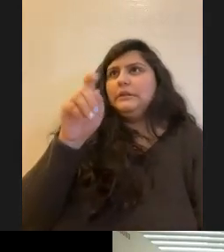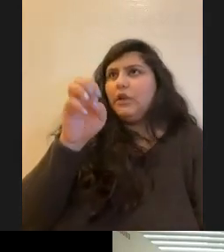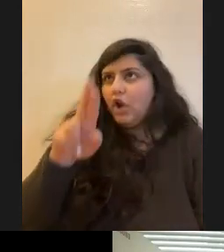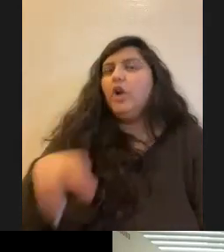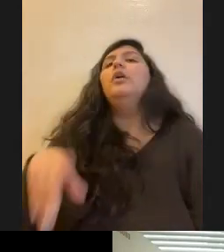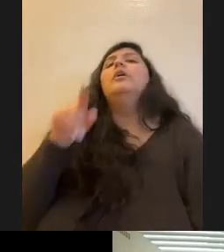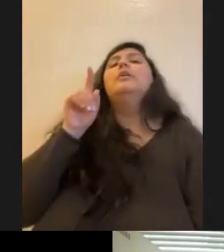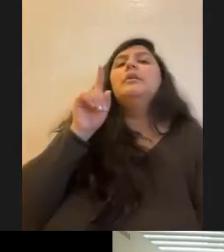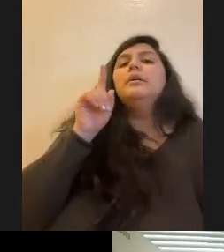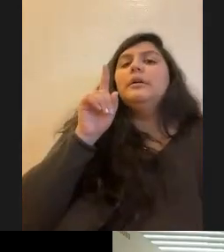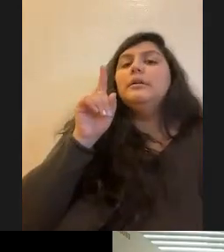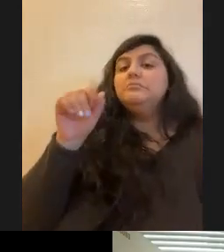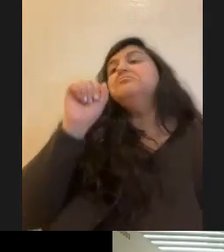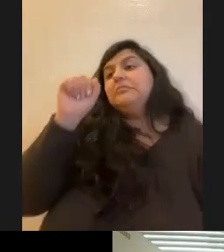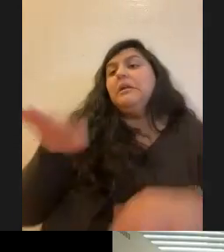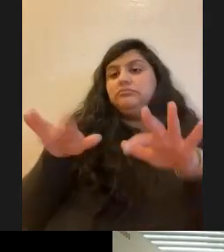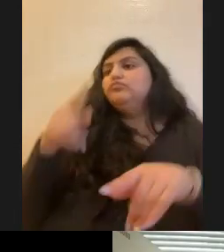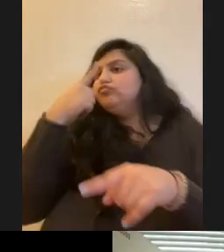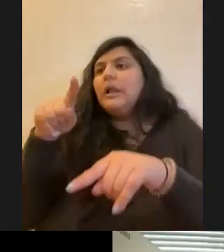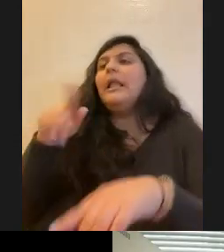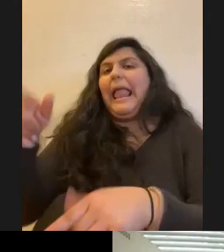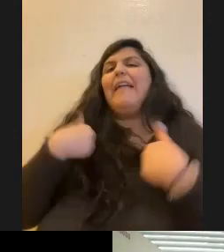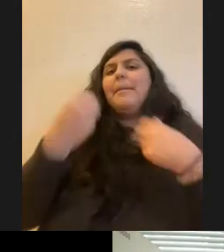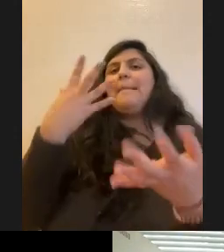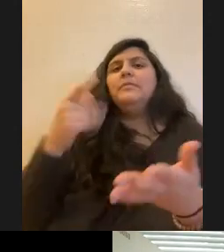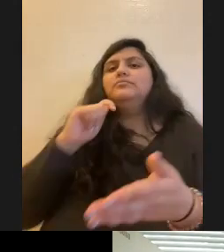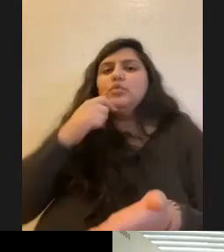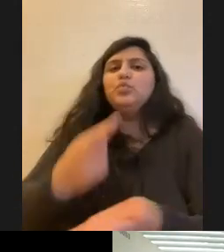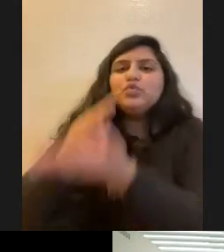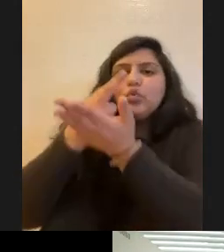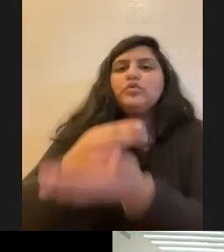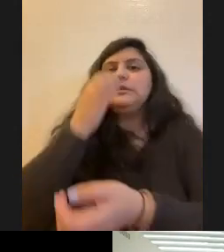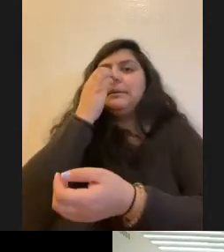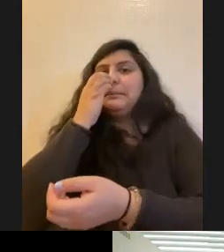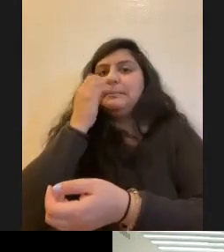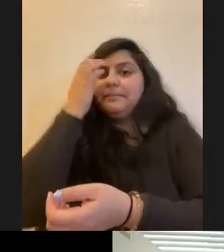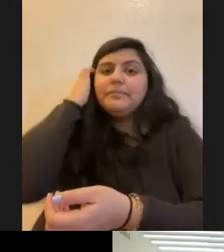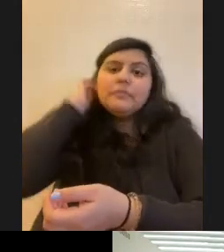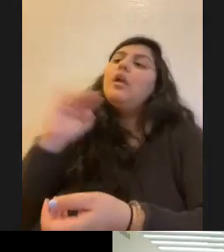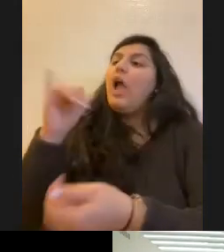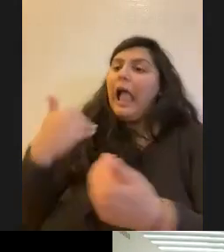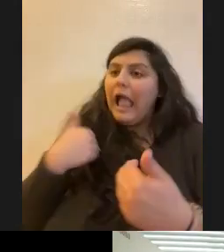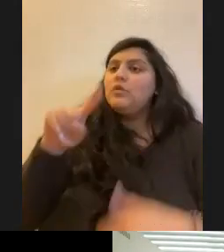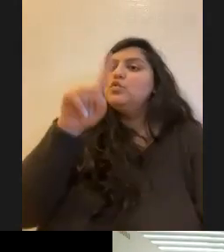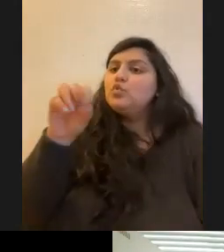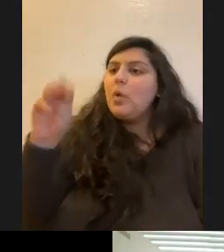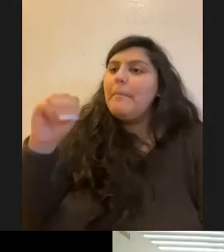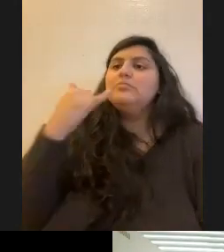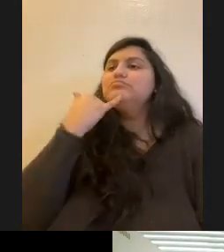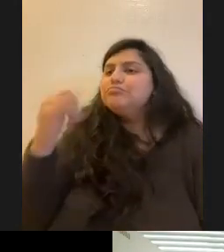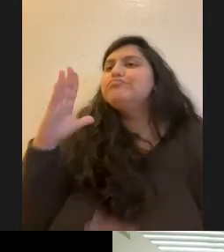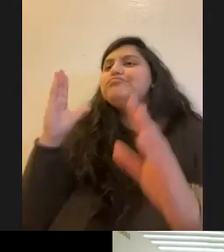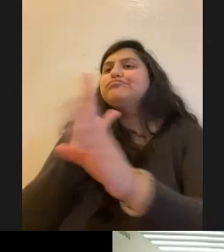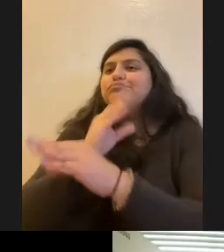And you can look them up. They have a lot of cool resources. They also actually did some like Zoom calls from Antarctica with one of their